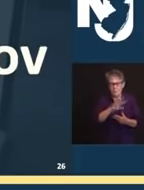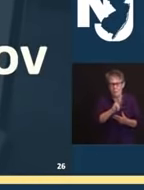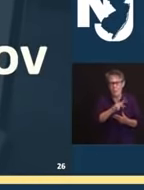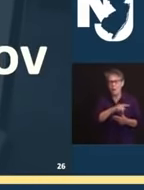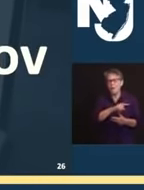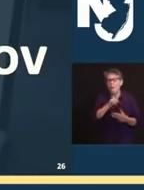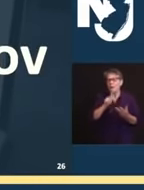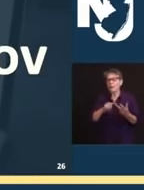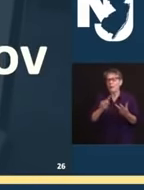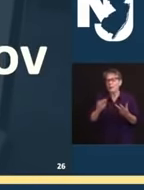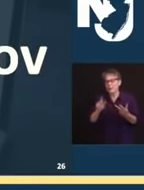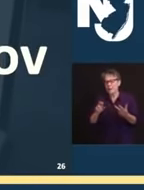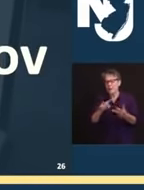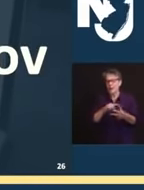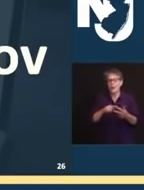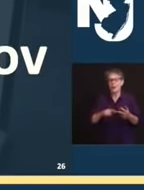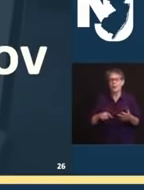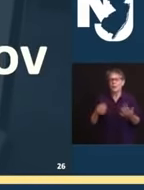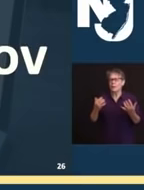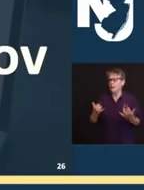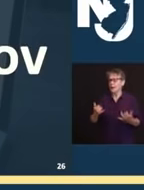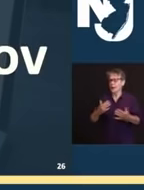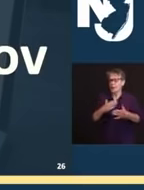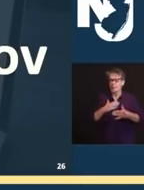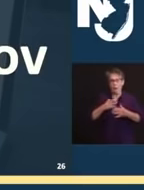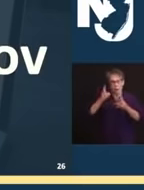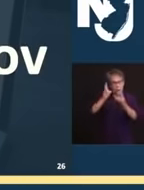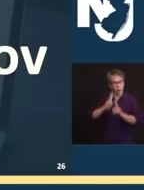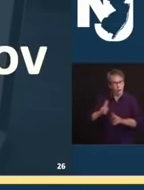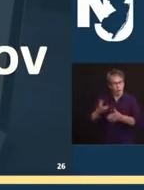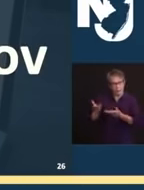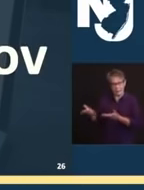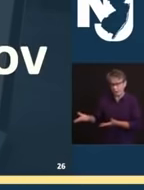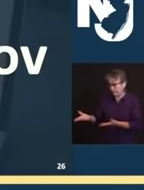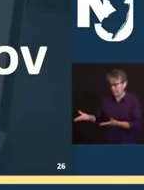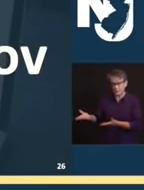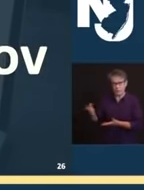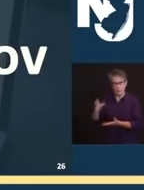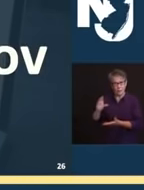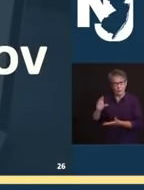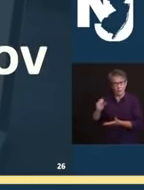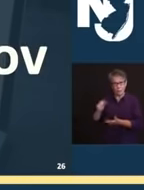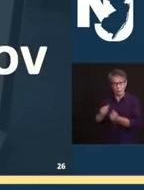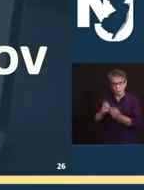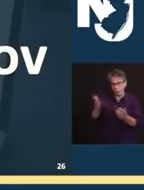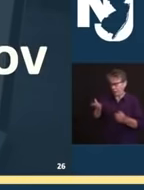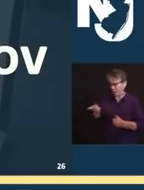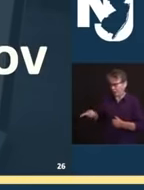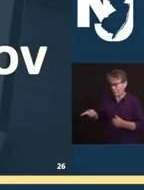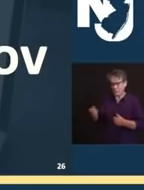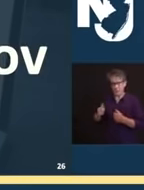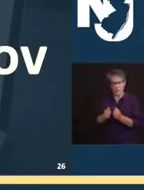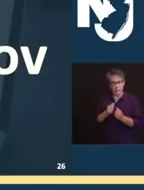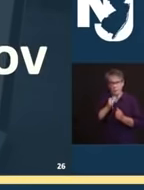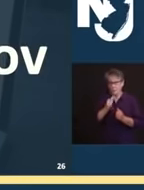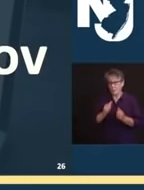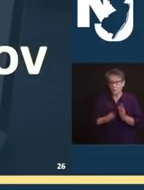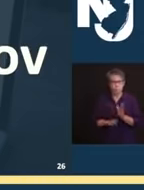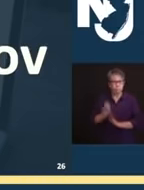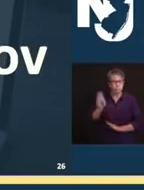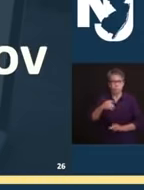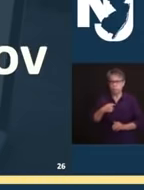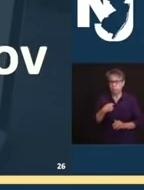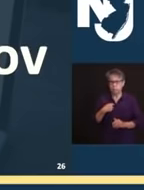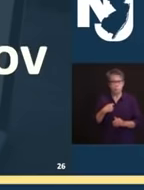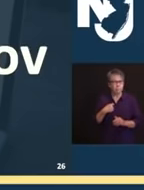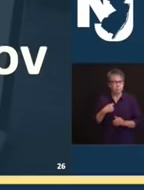honor. I don't know where we would be as a state without him. If we got everything right within the 4 walls of New Jersey, and we